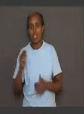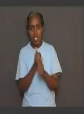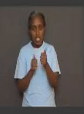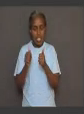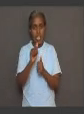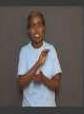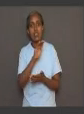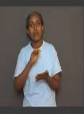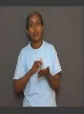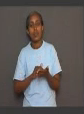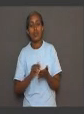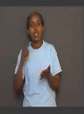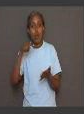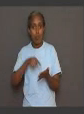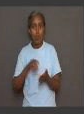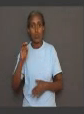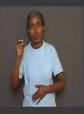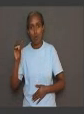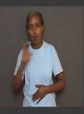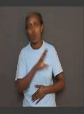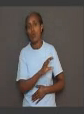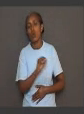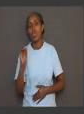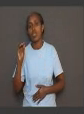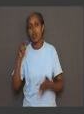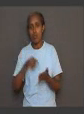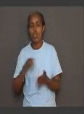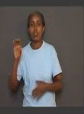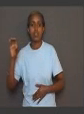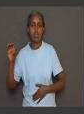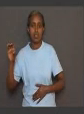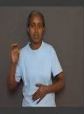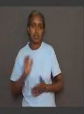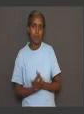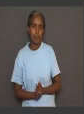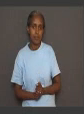runs between point O and point C.